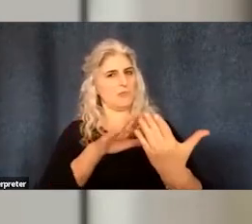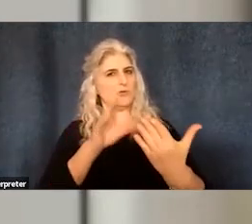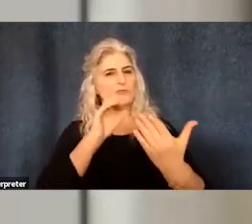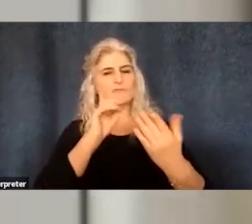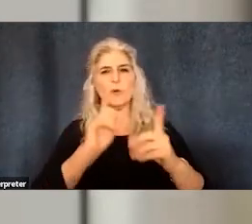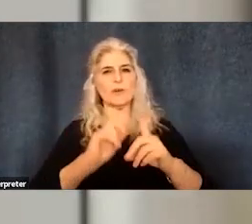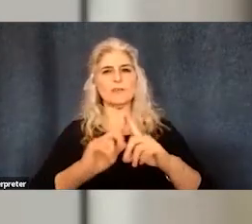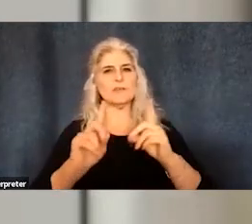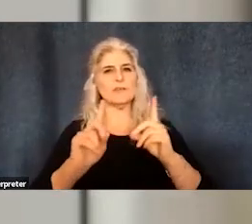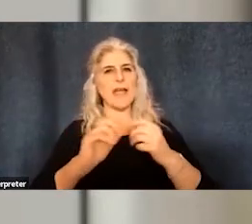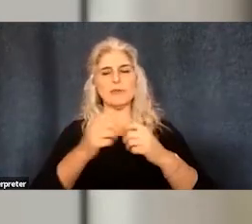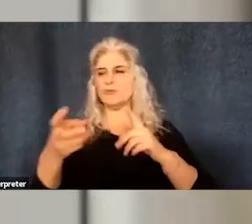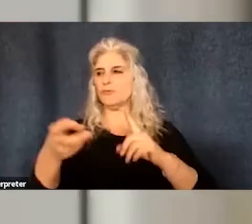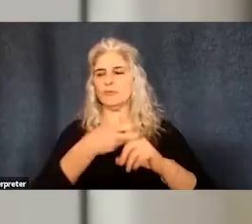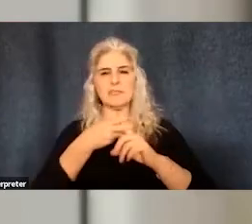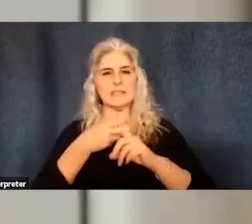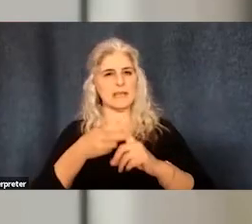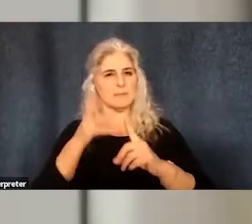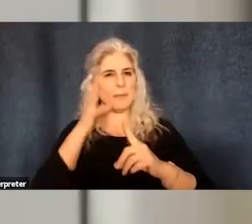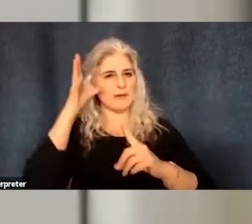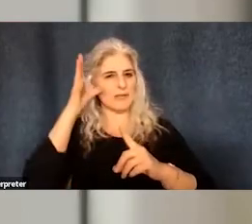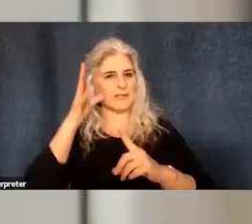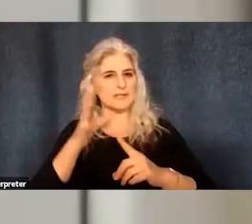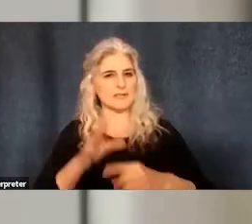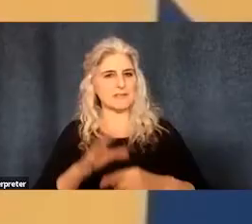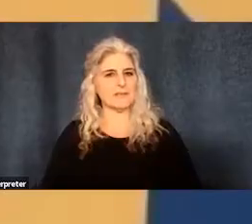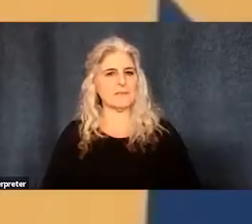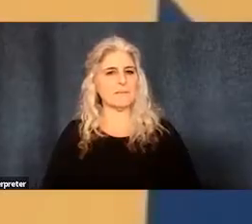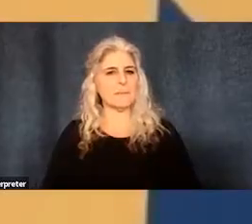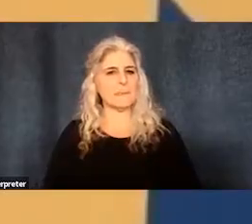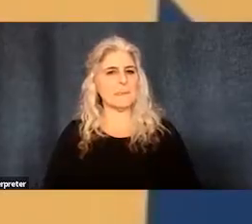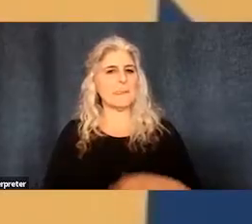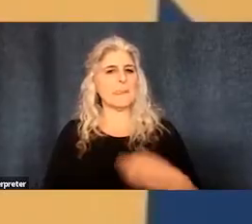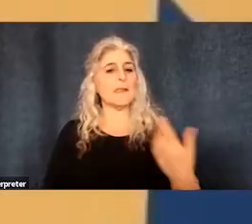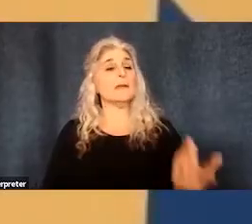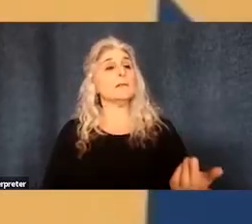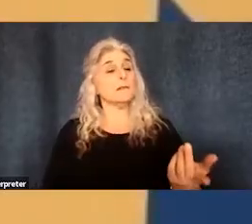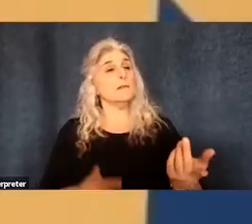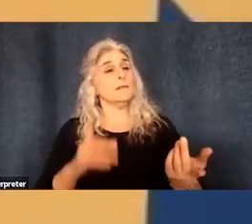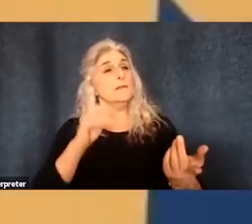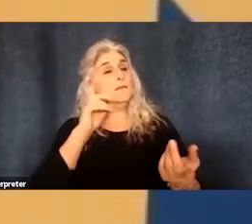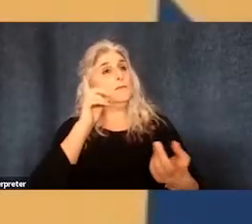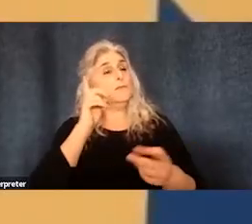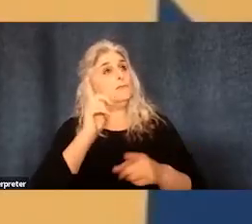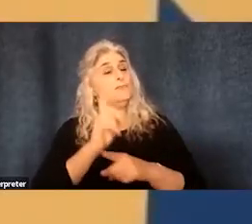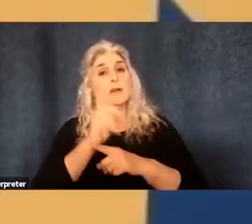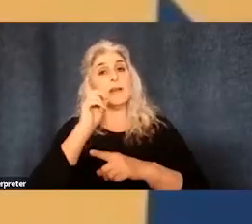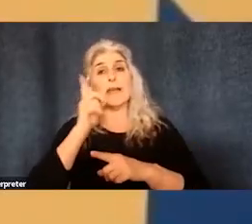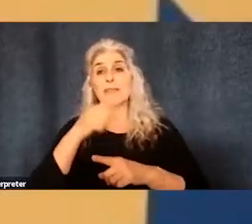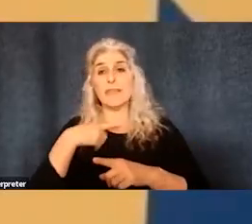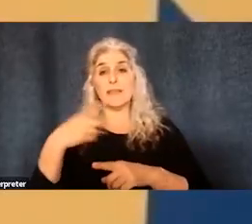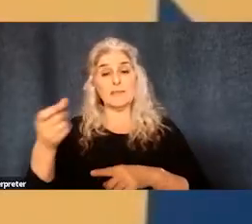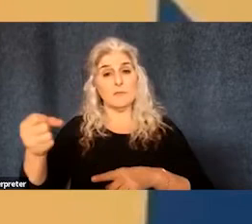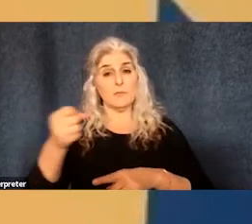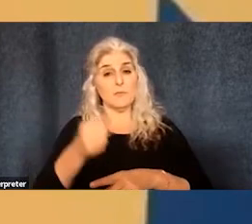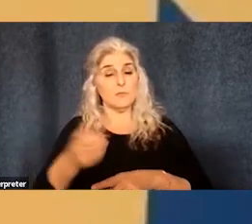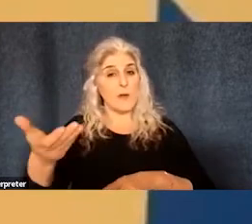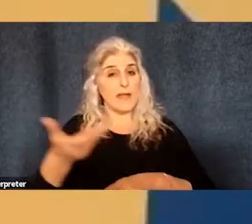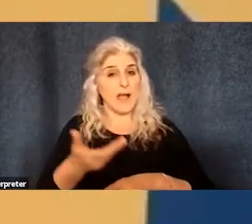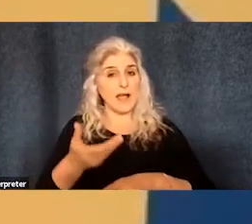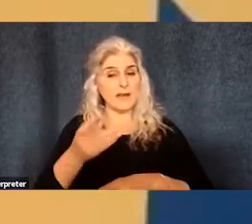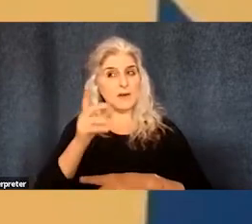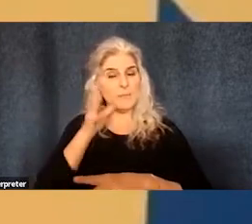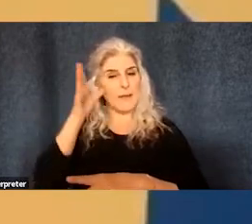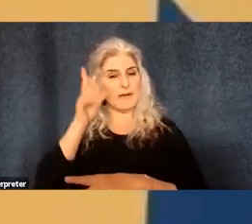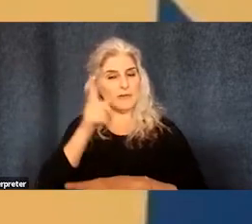from Dominique and Janice after that. Yeah, I think in terms of working parents, I think, to be honest, you need